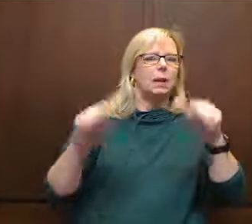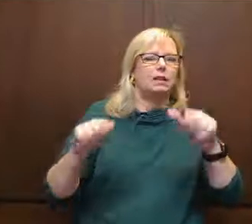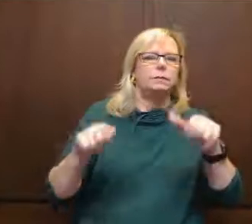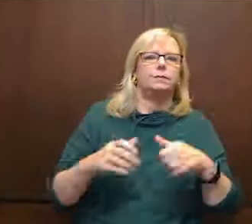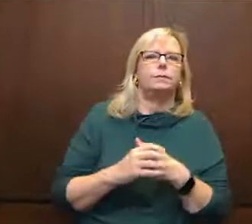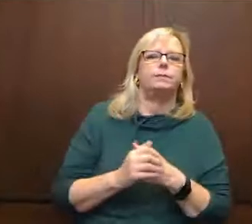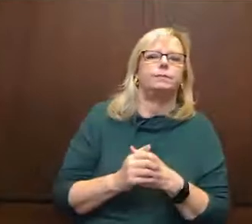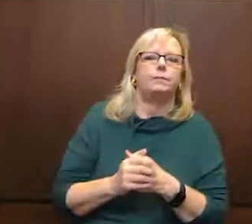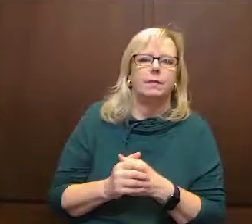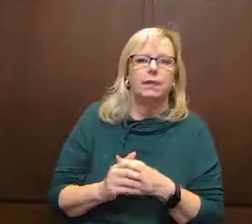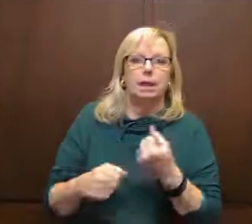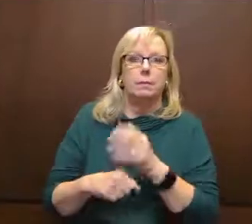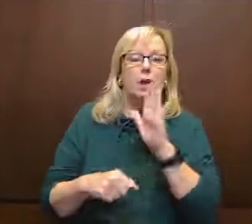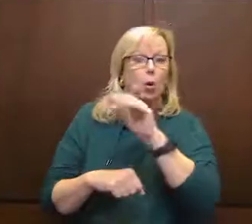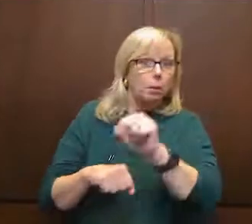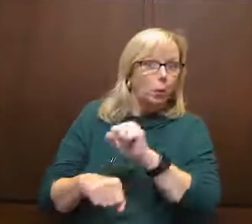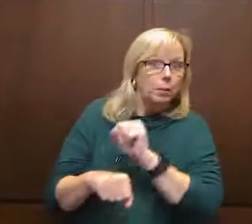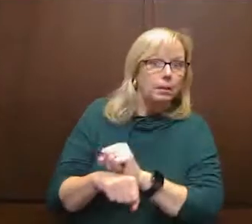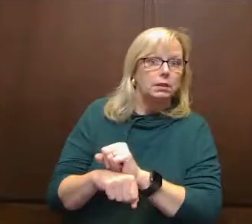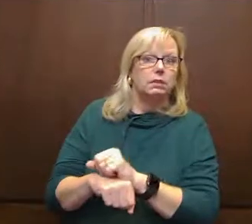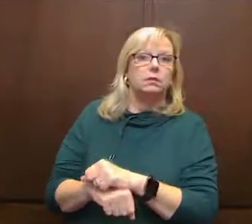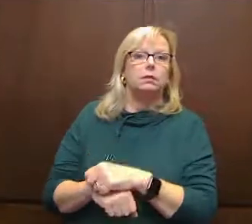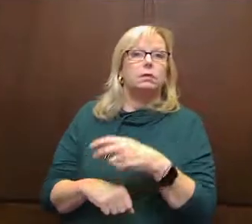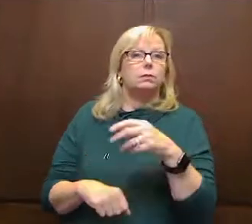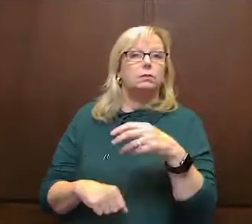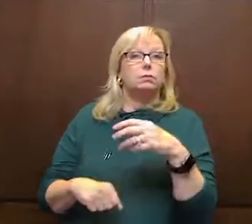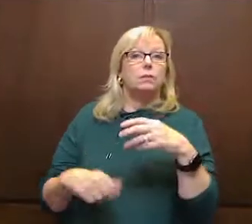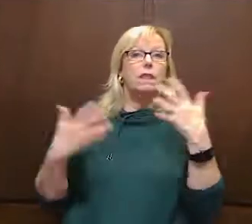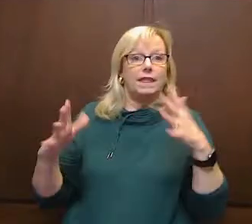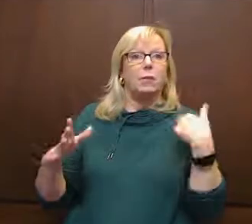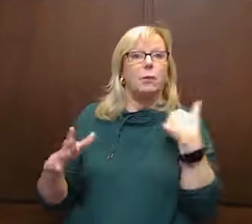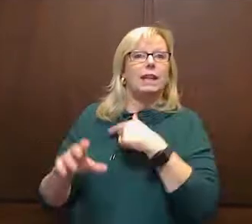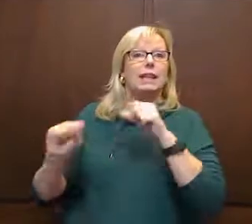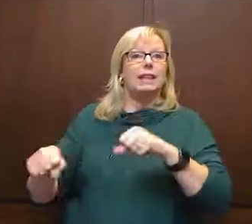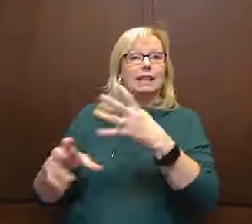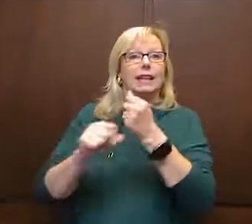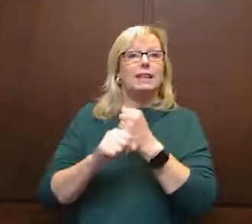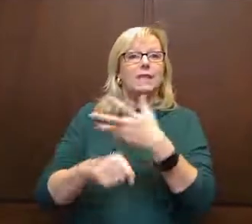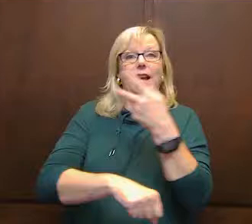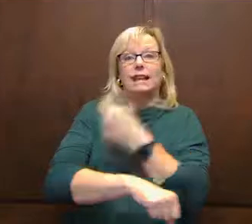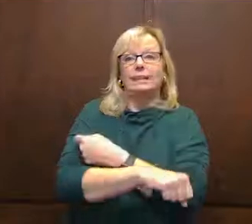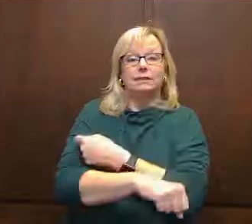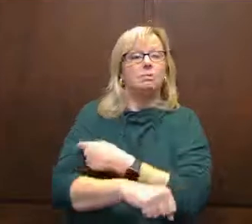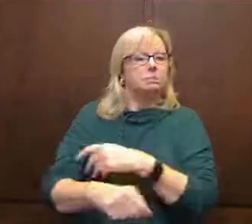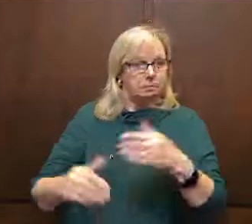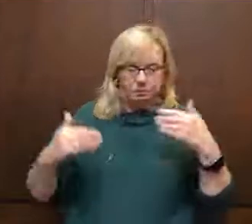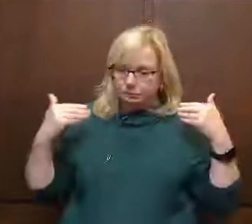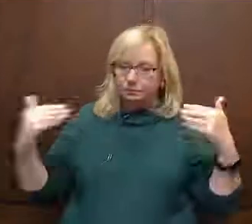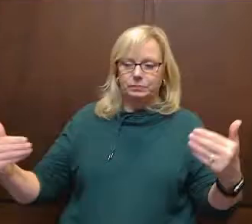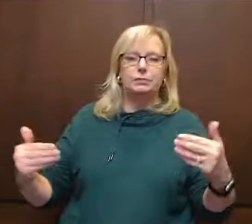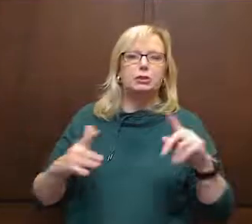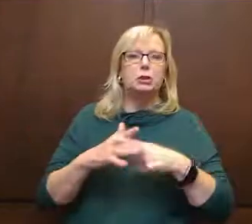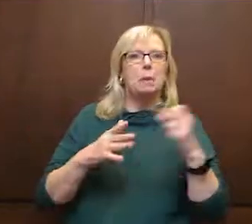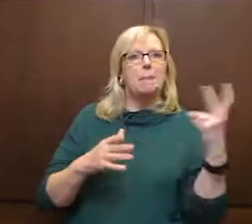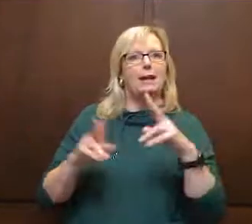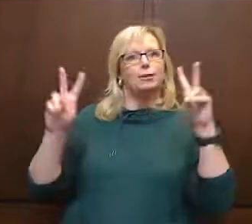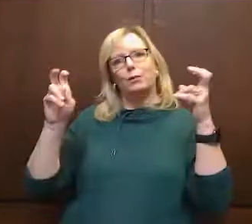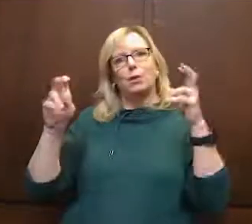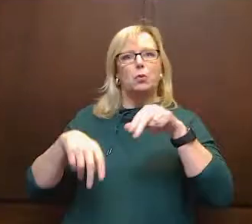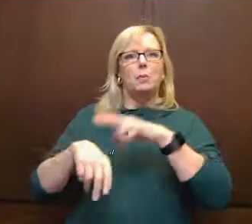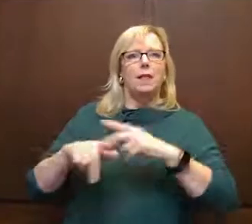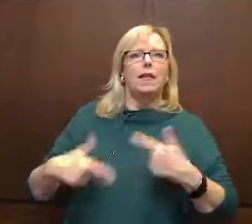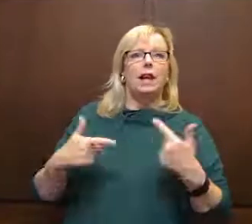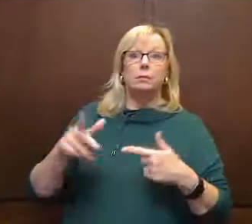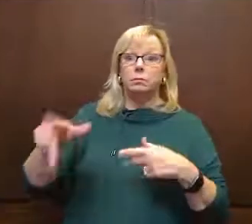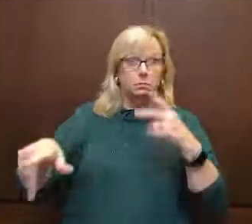possible to make your appointment so we can get that vaccine in your arm and we can start getting back to normal. So Can